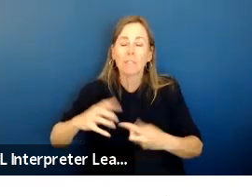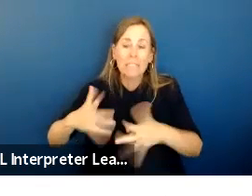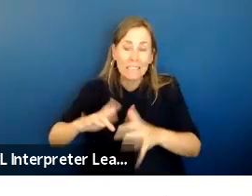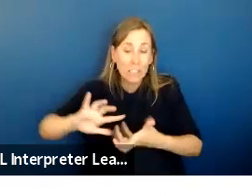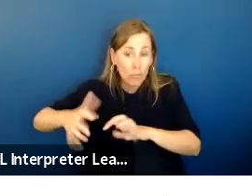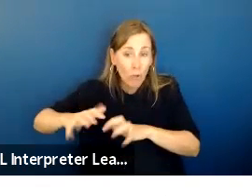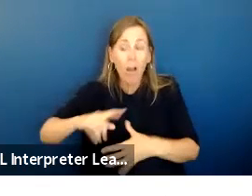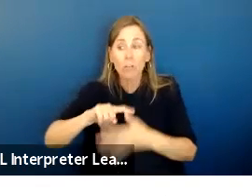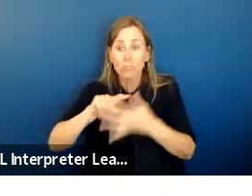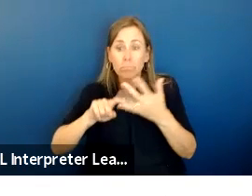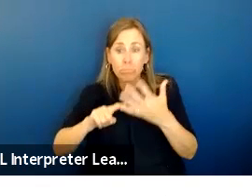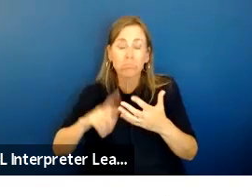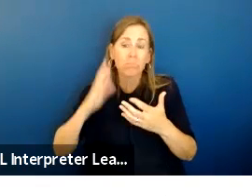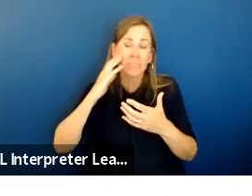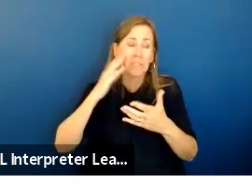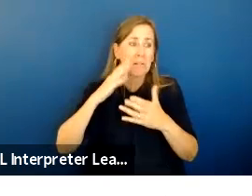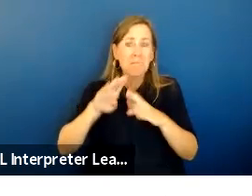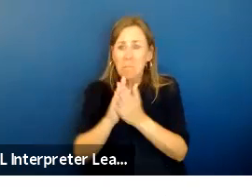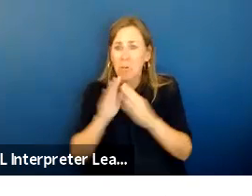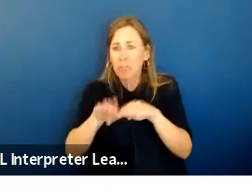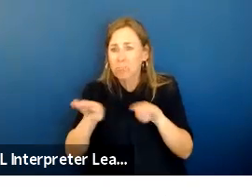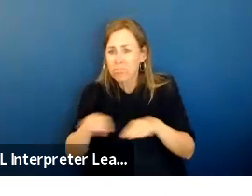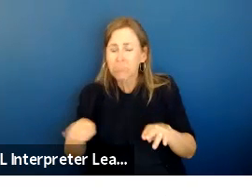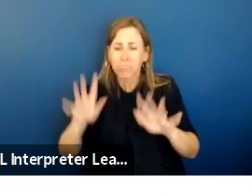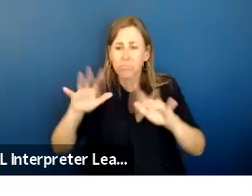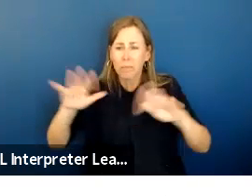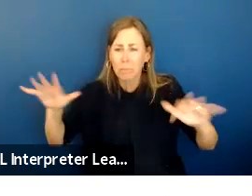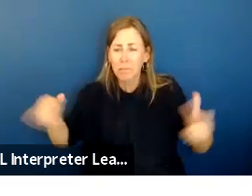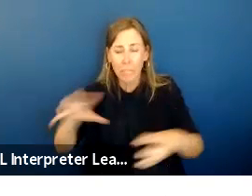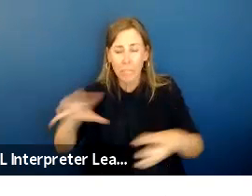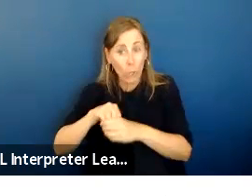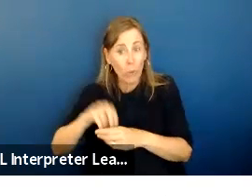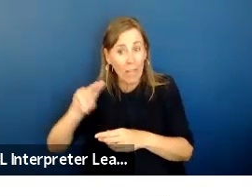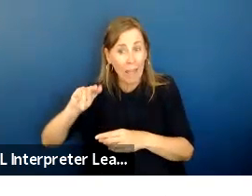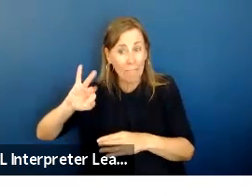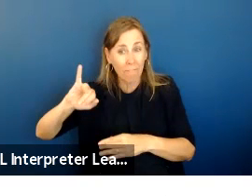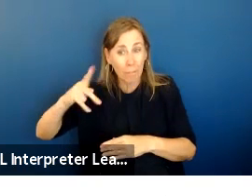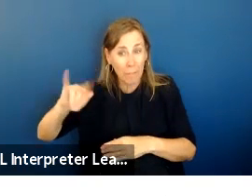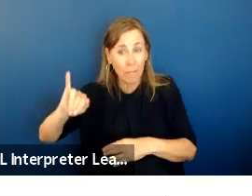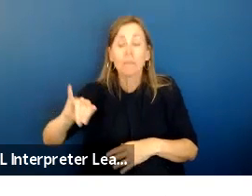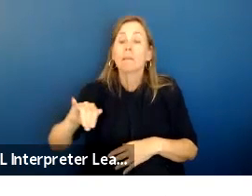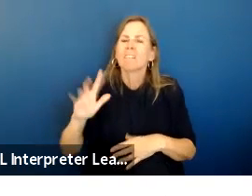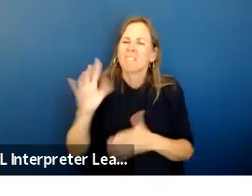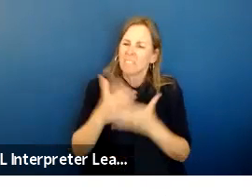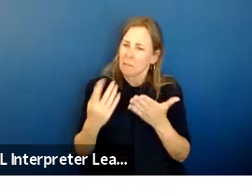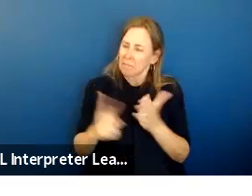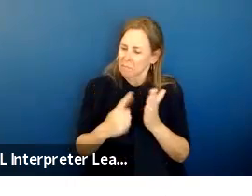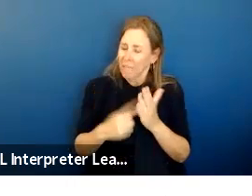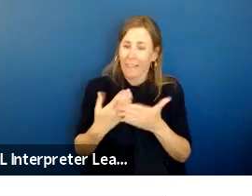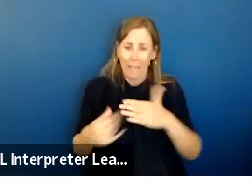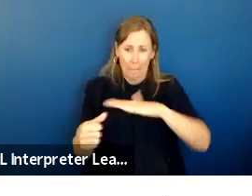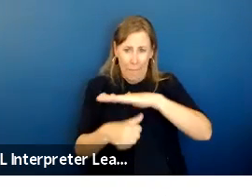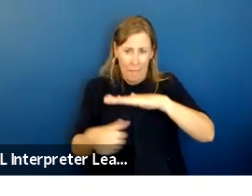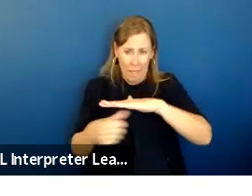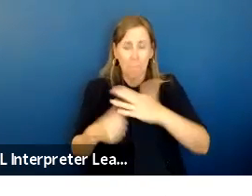wallboard, bookcases, cabinets, and debris removal. Some items that are often located in basements, such as a furnace, hot water